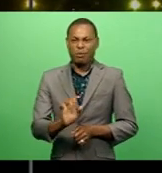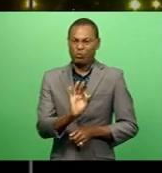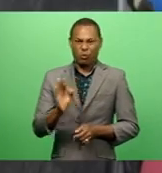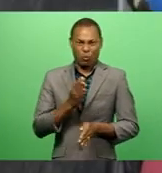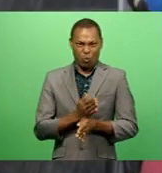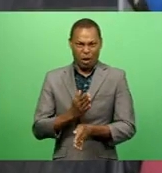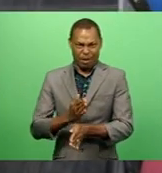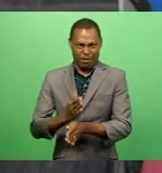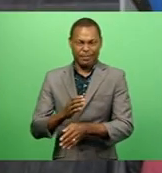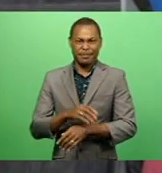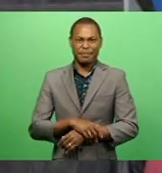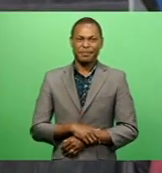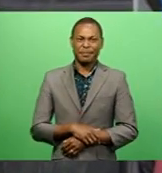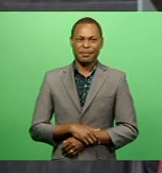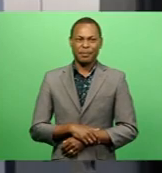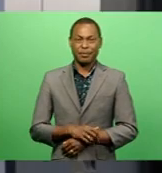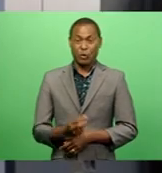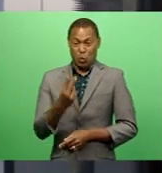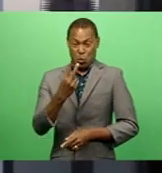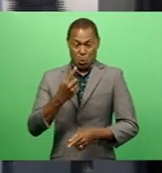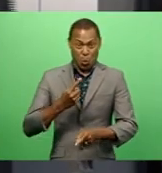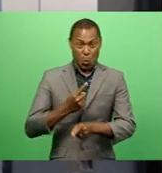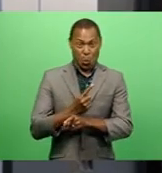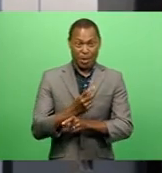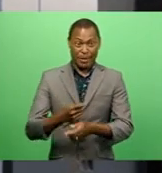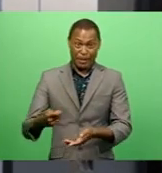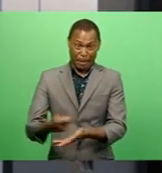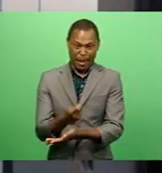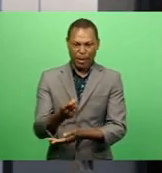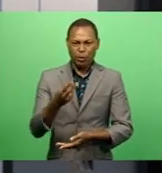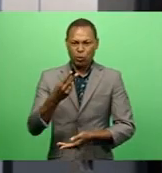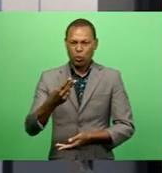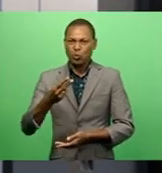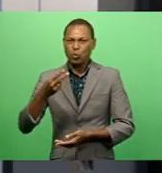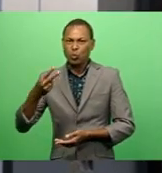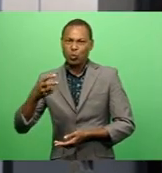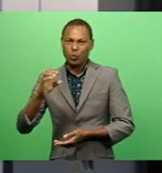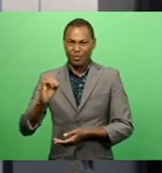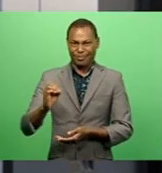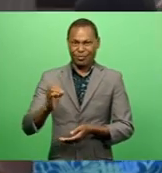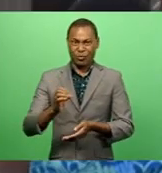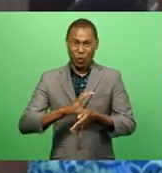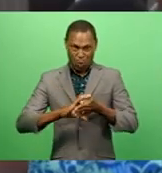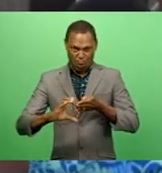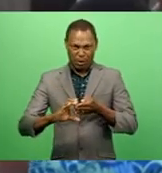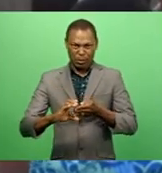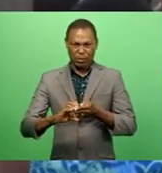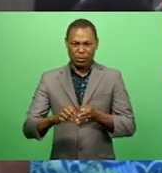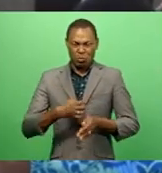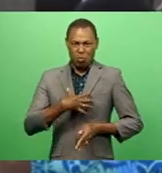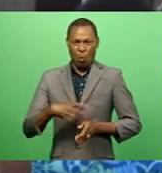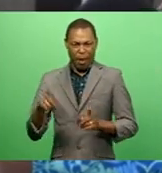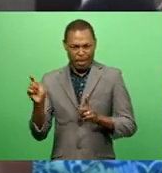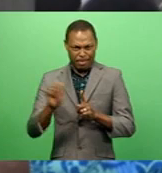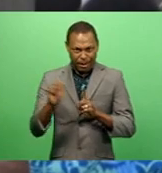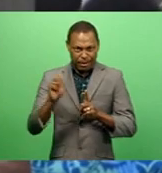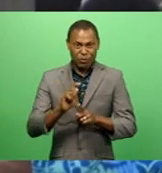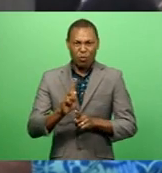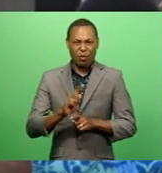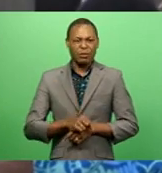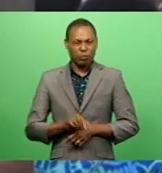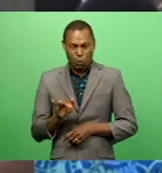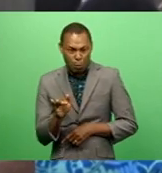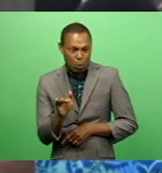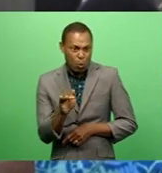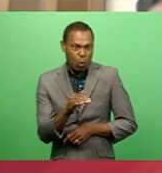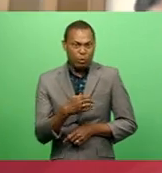The fortnightly payments of $220 will be more targeted this time around to ensure it goes to those in genuine need.